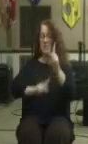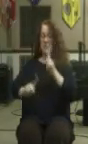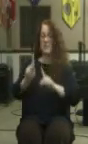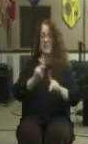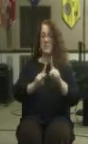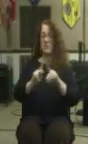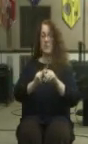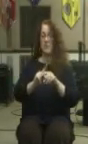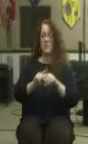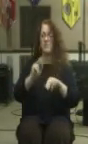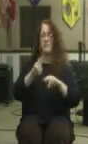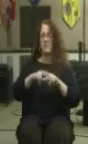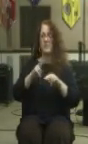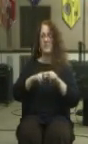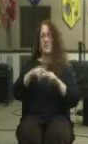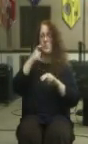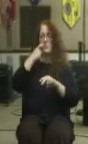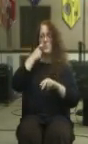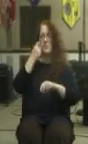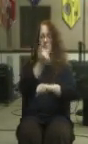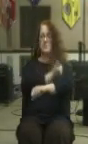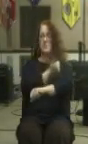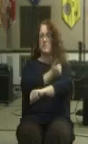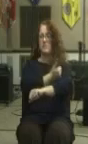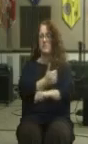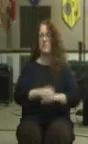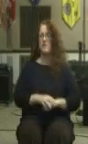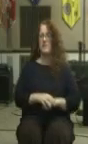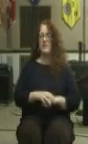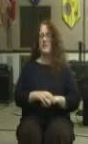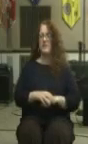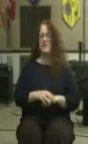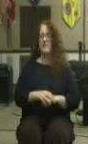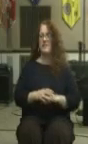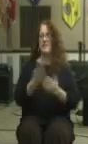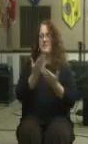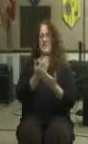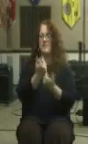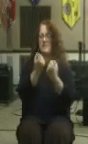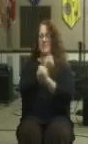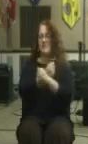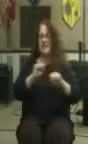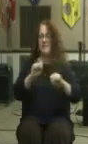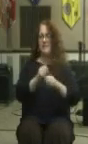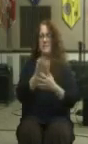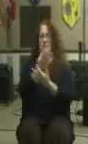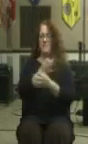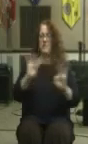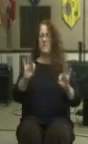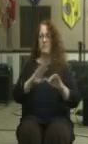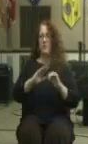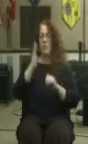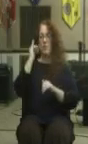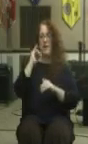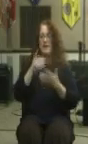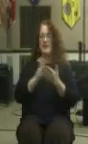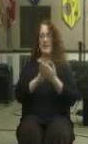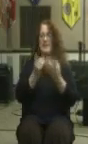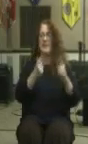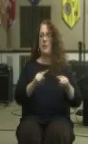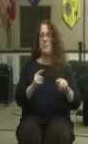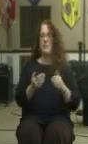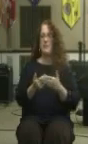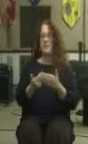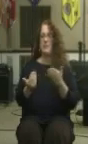I want to see there are people who are sitting there addicted to drugs just get delivered. I've seen it happen before. Why